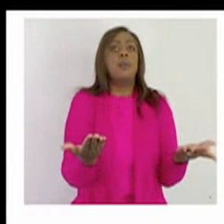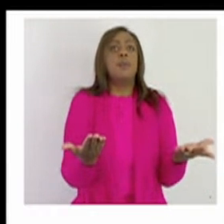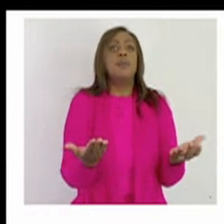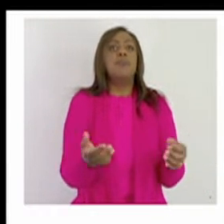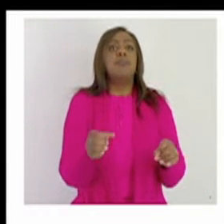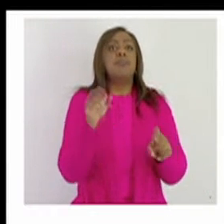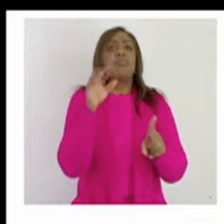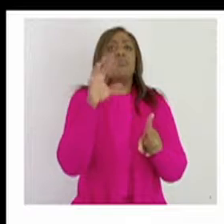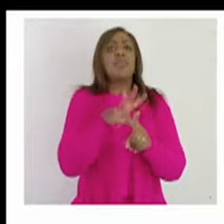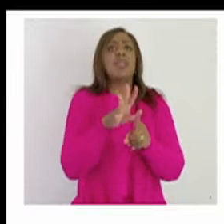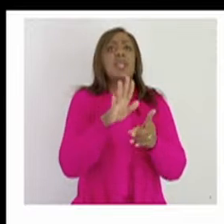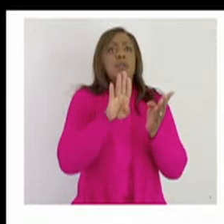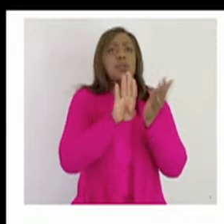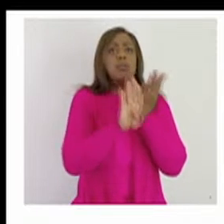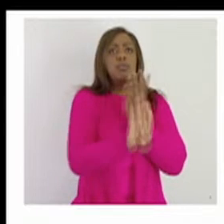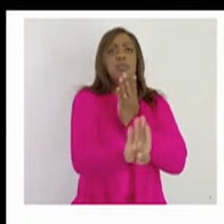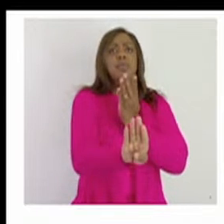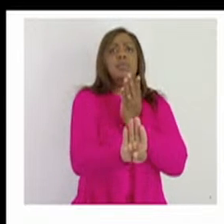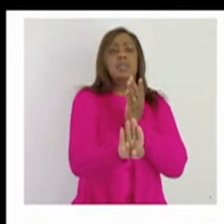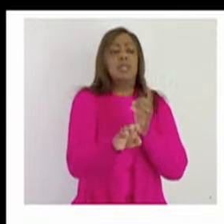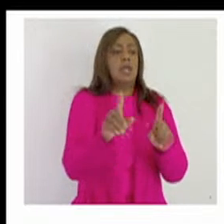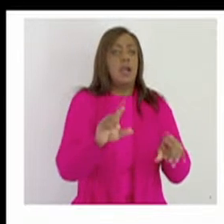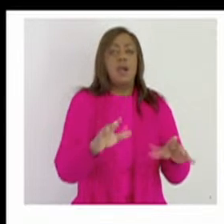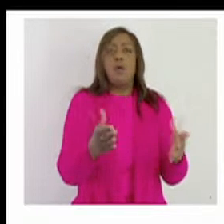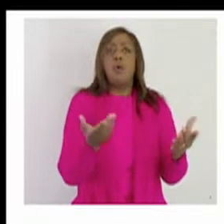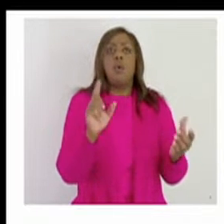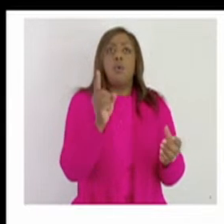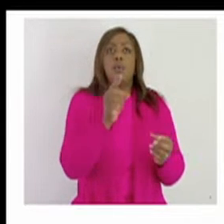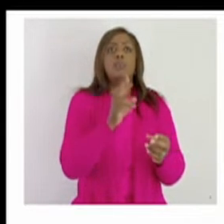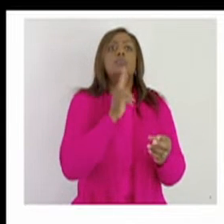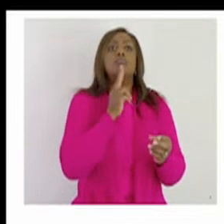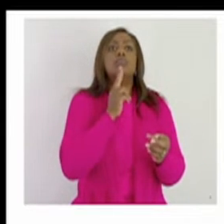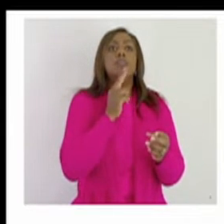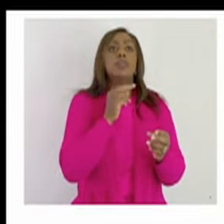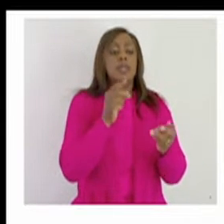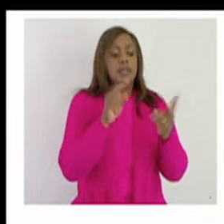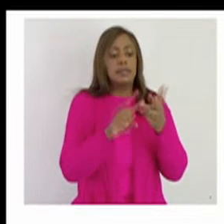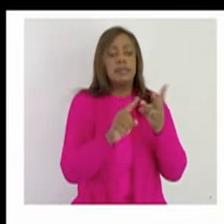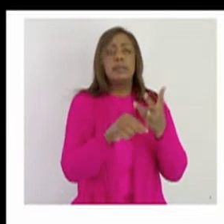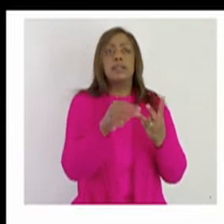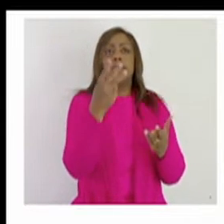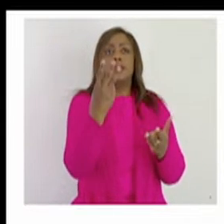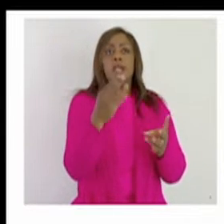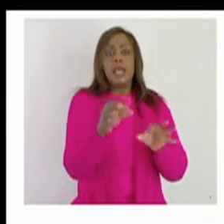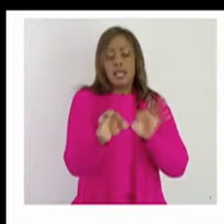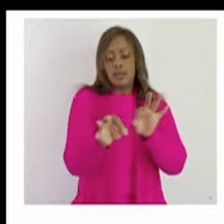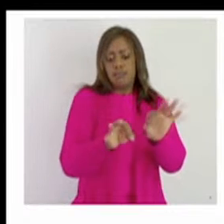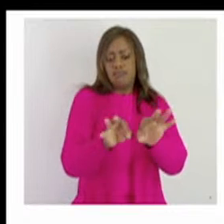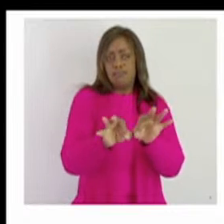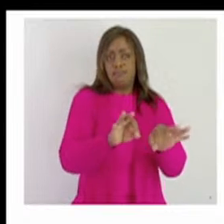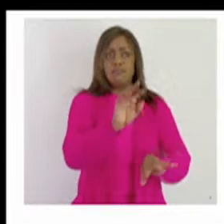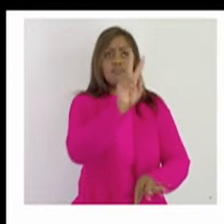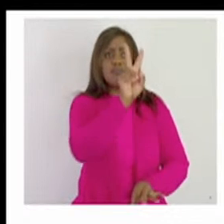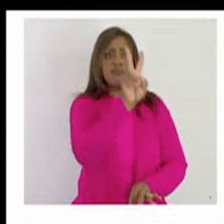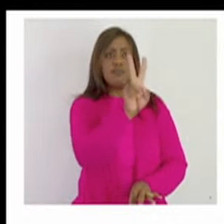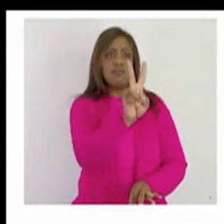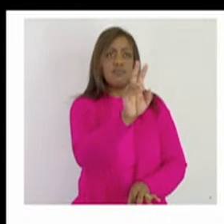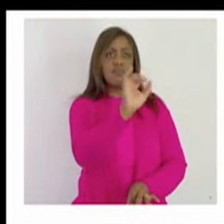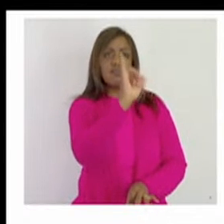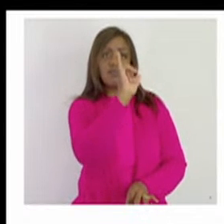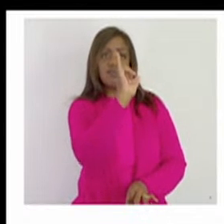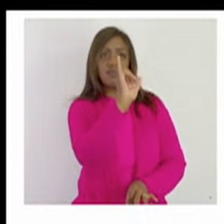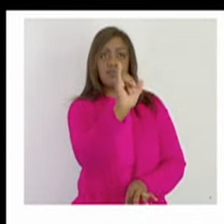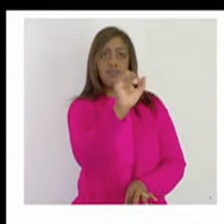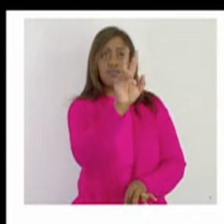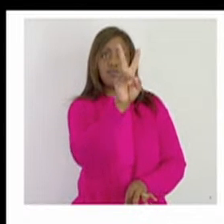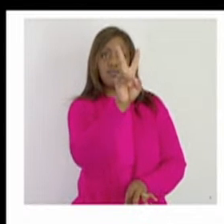transmission, prevention, and then the consequence thereof. And then number 3 says, explain what HIV is. The